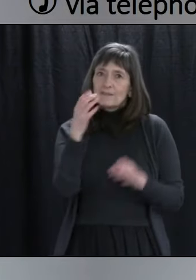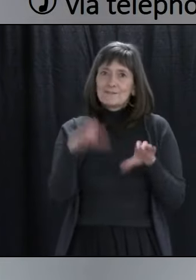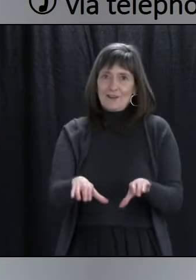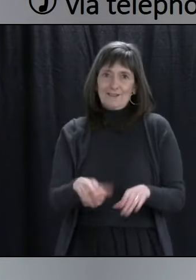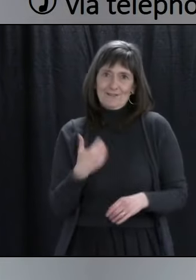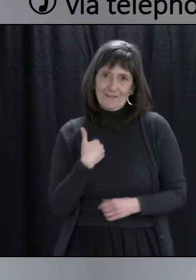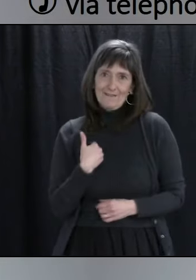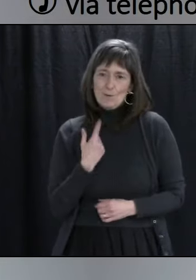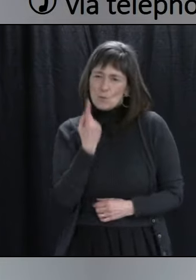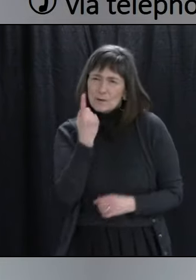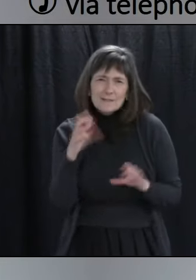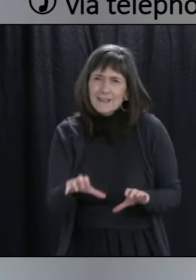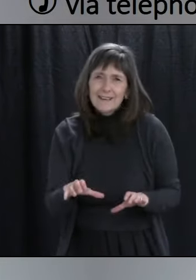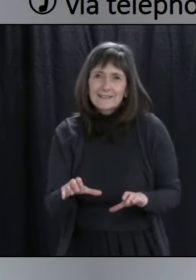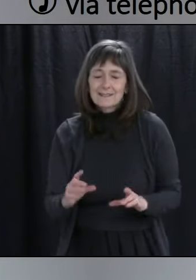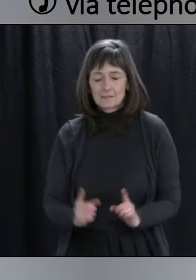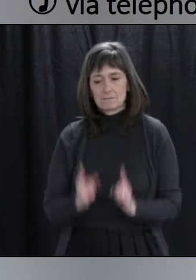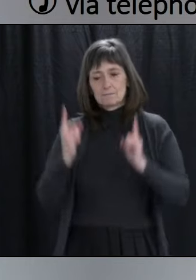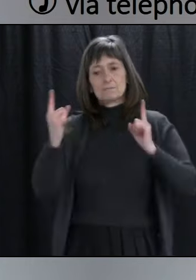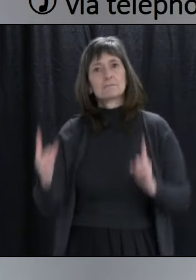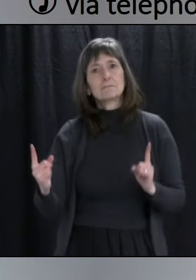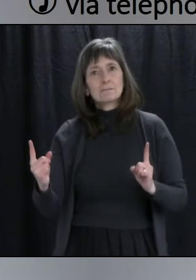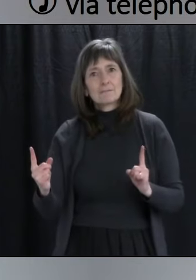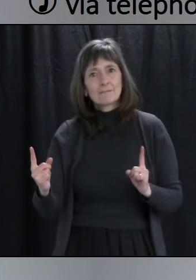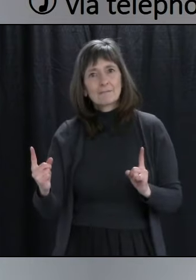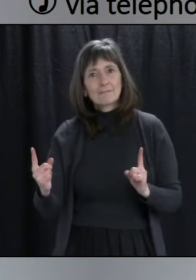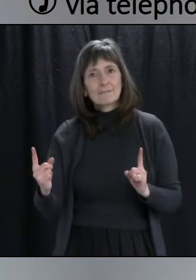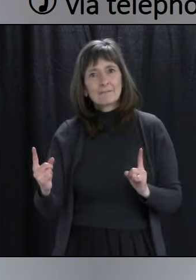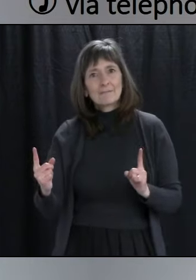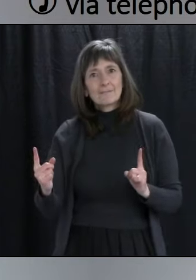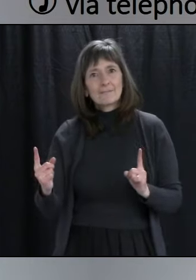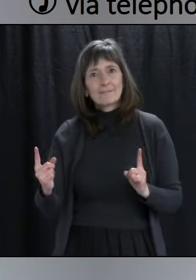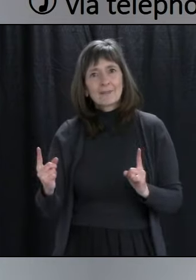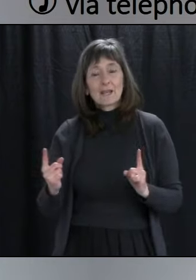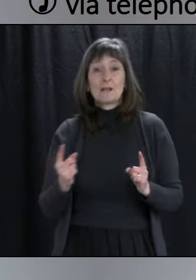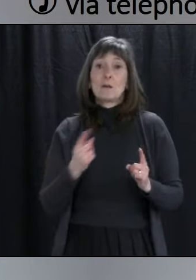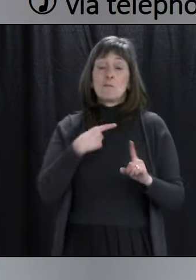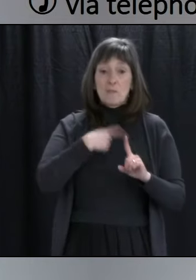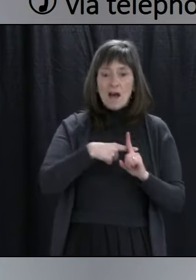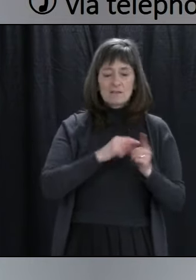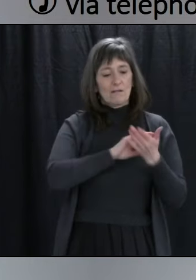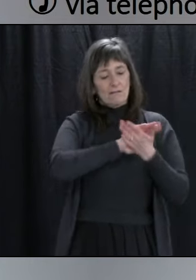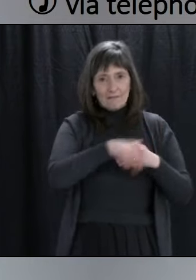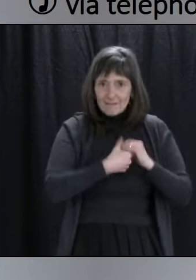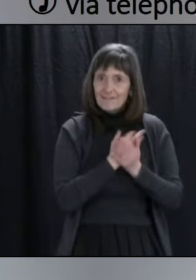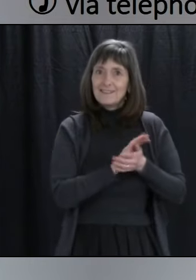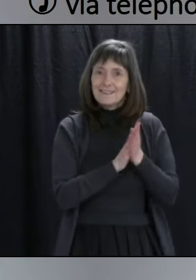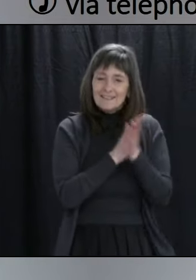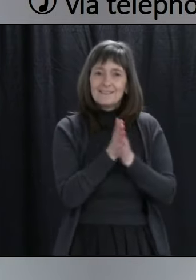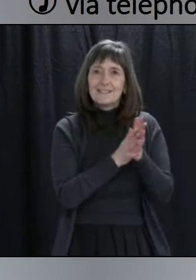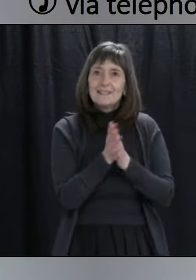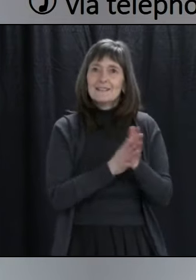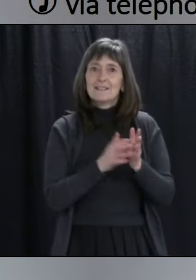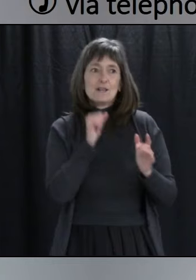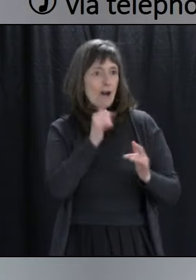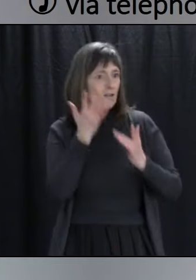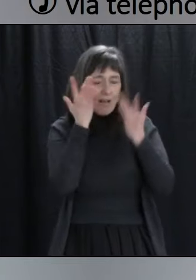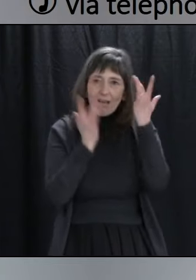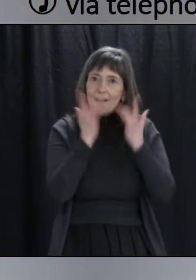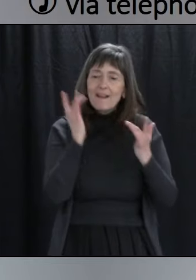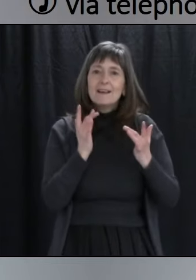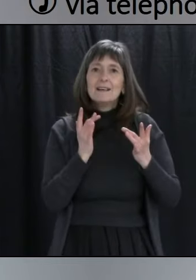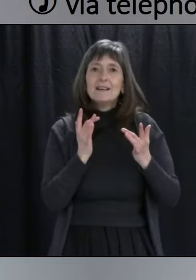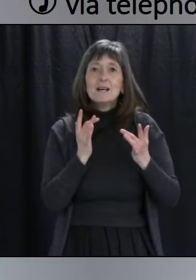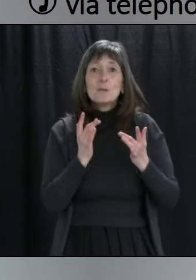individuals. The best tool in our toolbox, outside good personal hygiene, and Dr. Fitzgerald has emphasized that, our